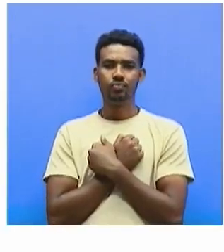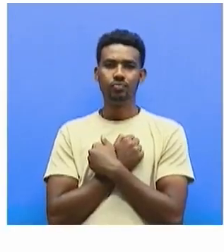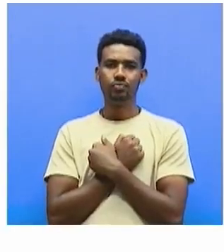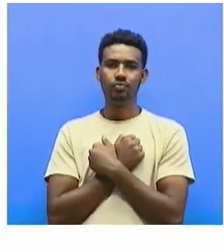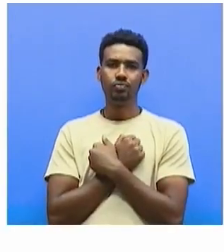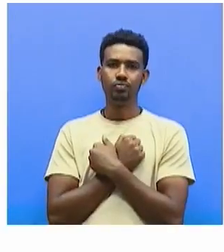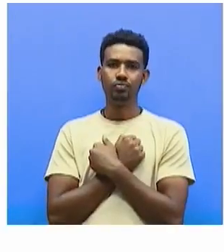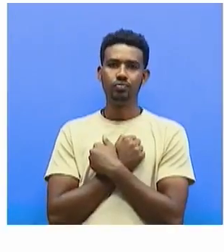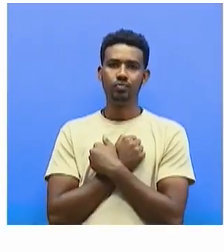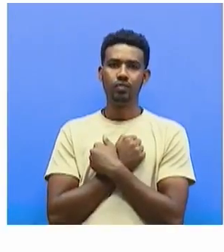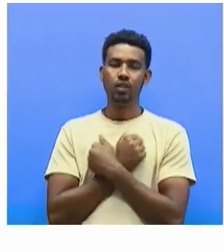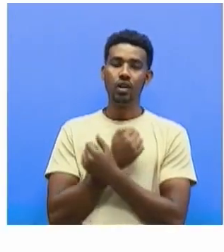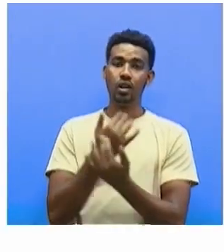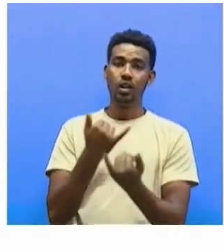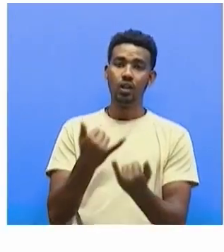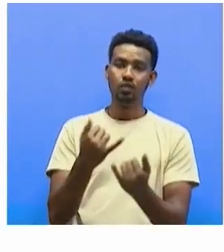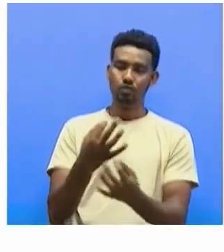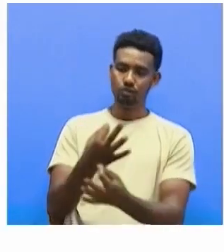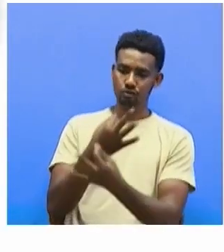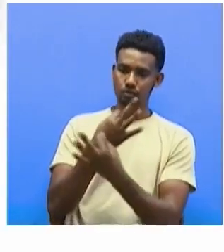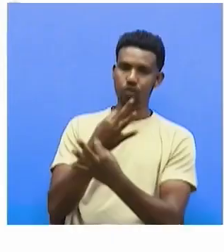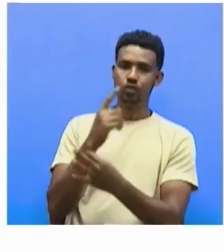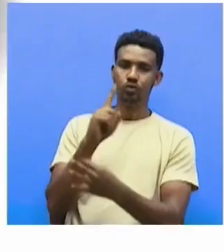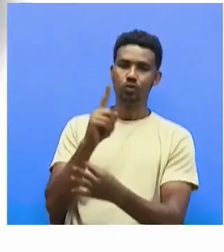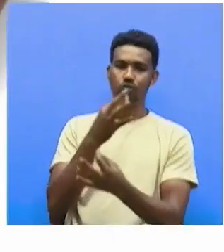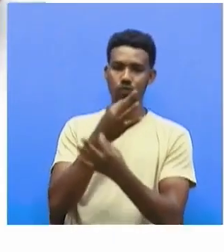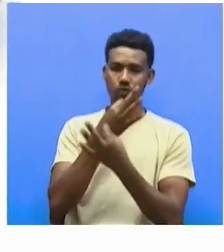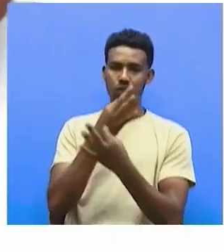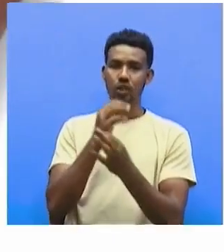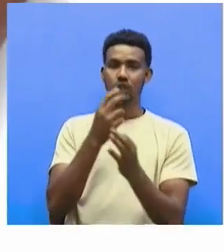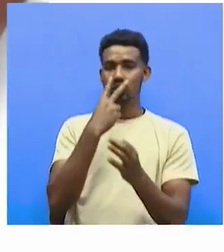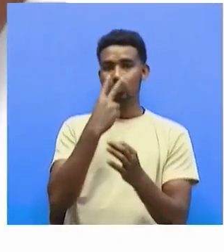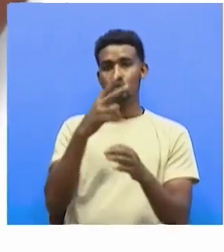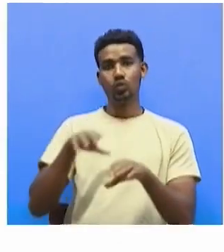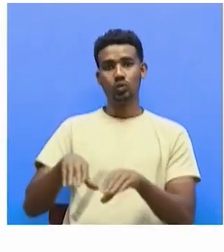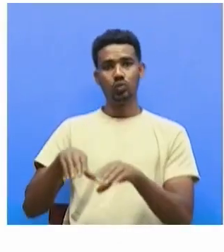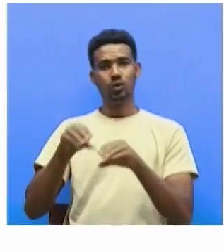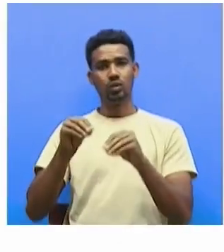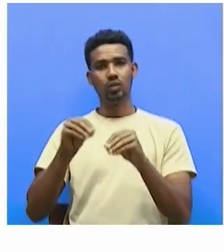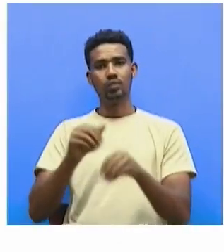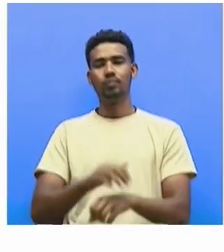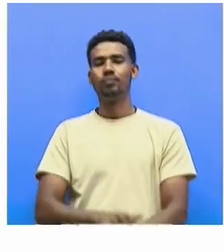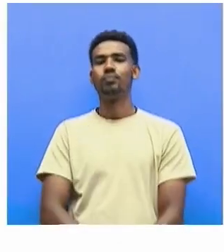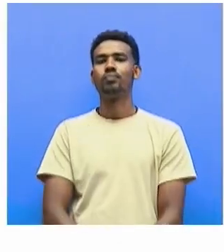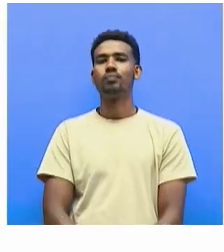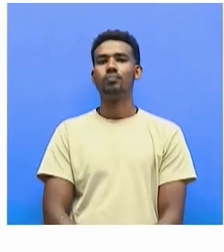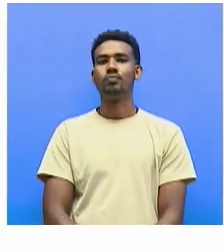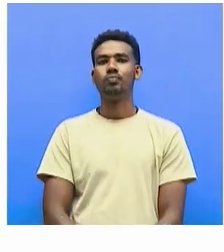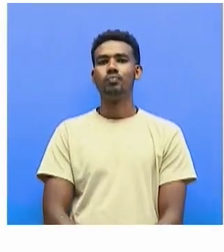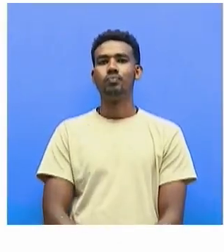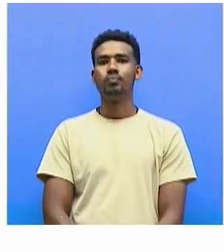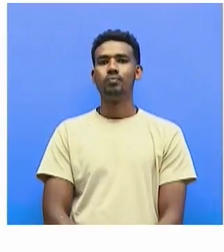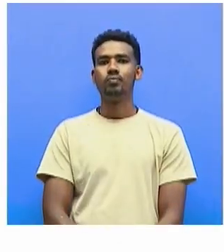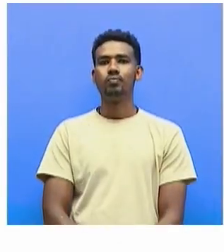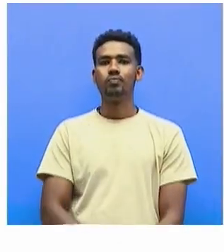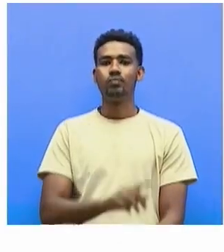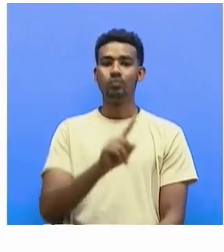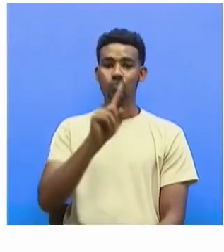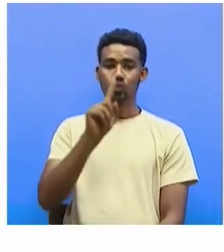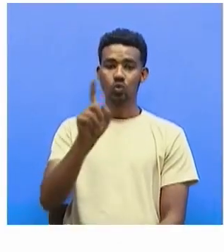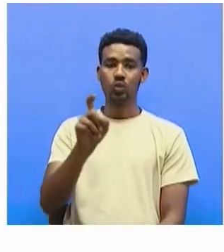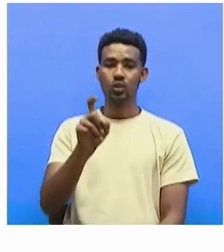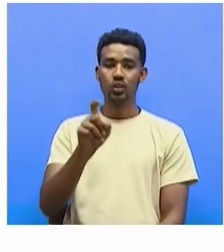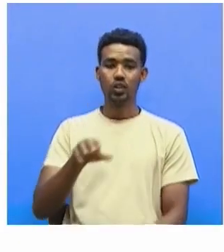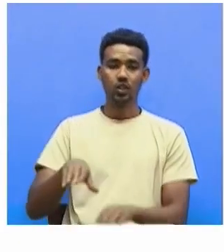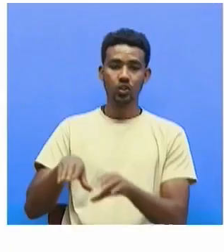what? Let us mention food. Look, student is here, question mark. Student